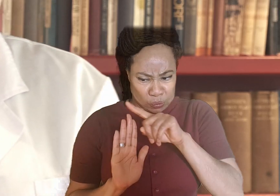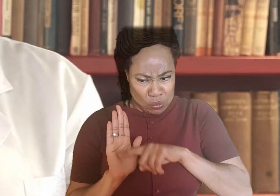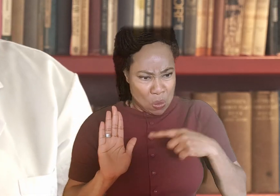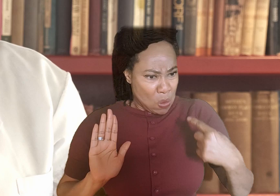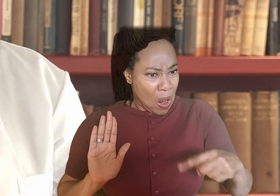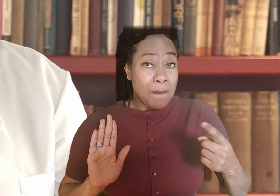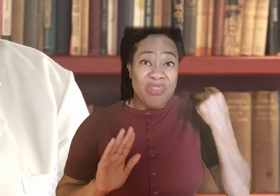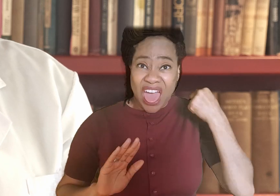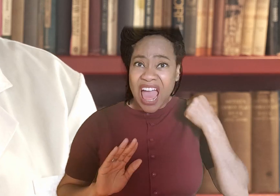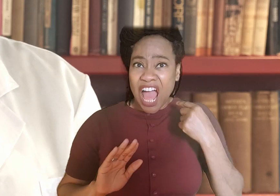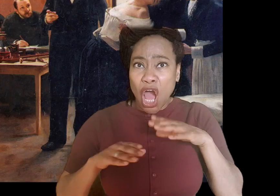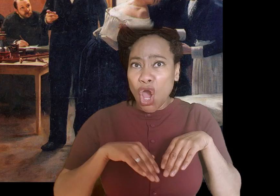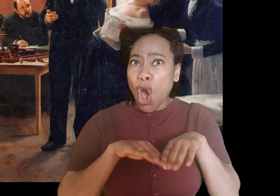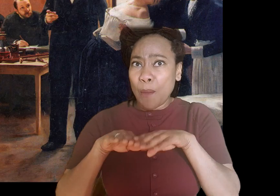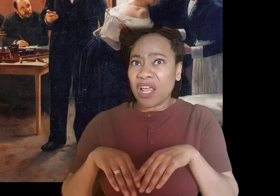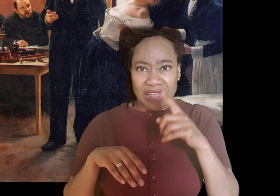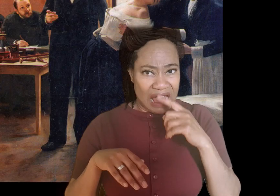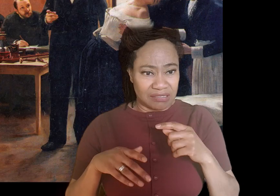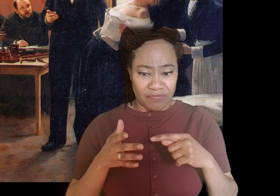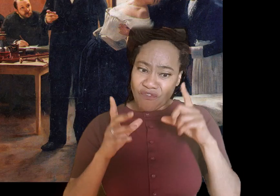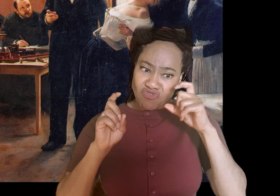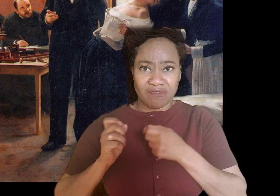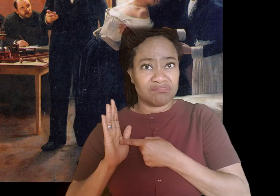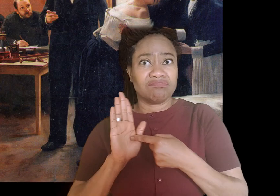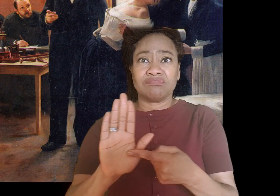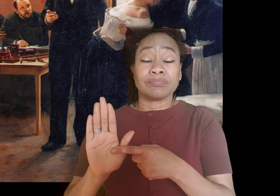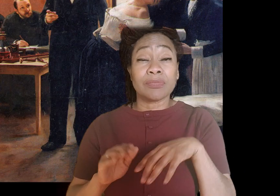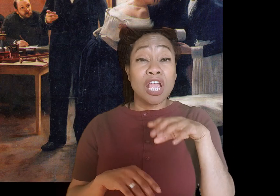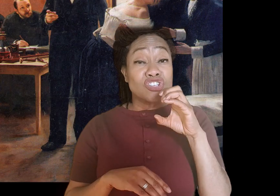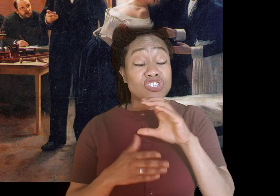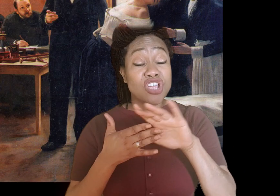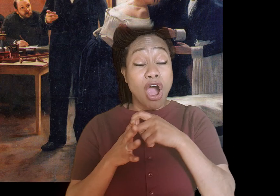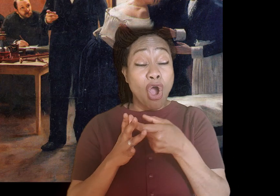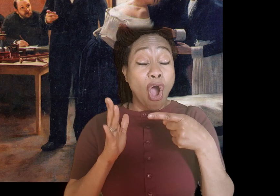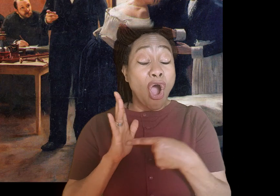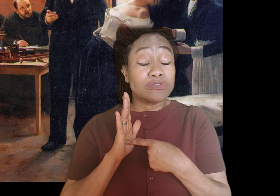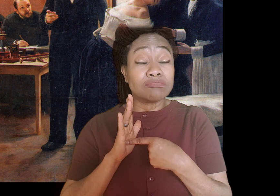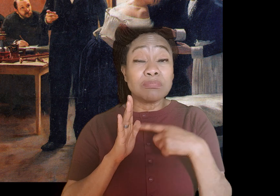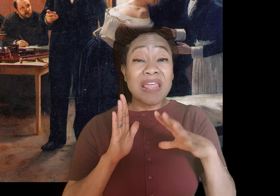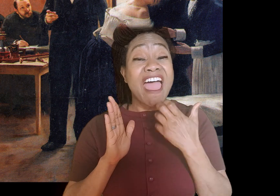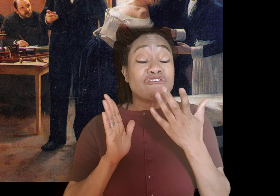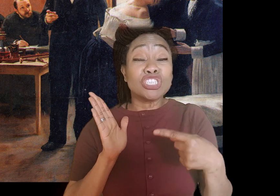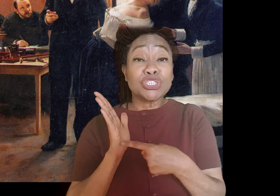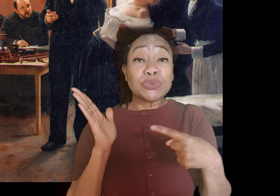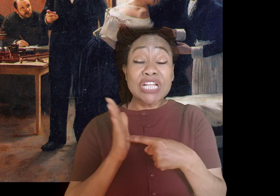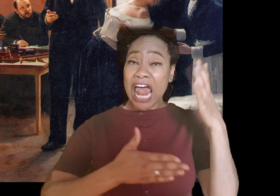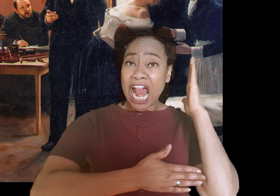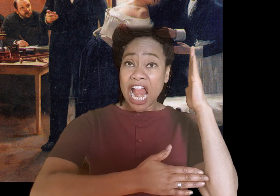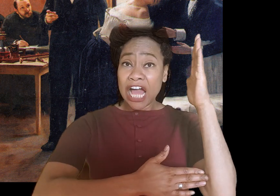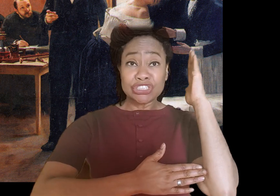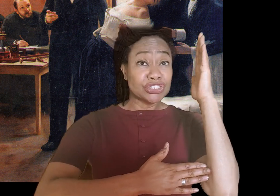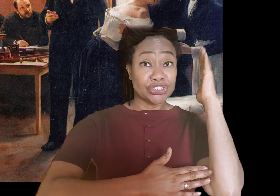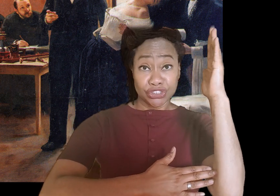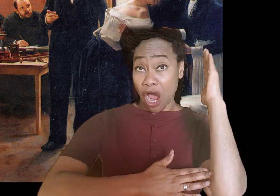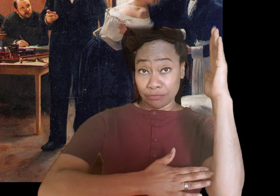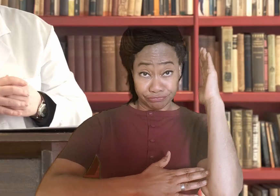common practice during the era. Charcot also held lectures on a Tuesday, demonstrating hysteria